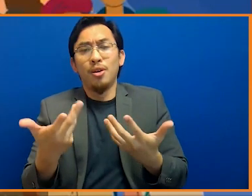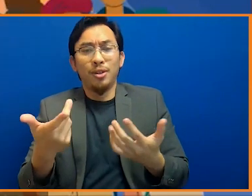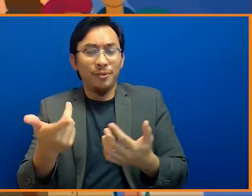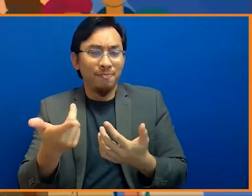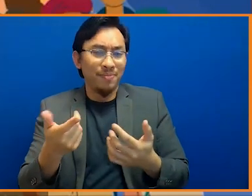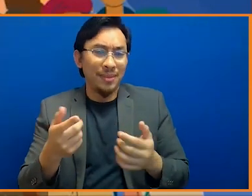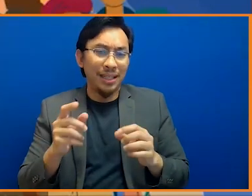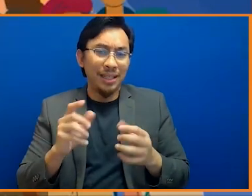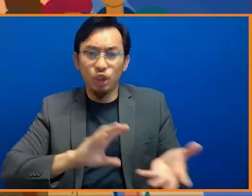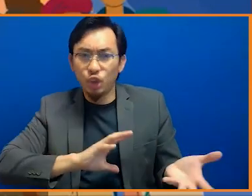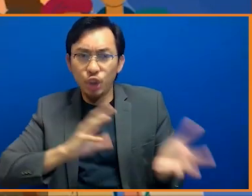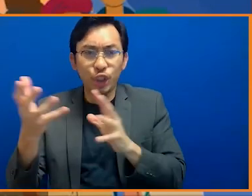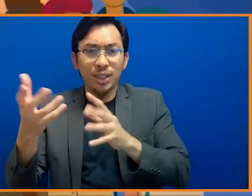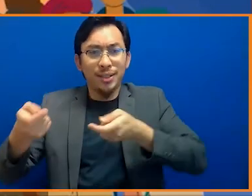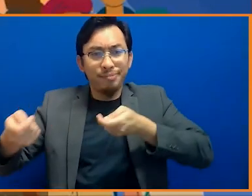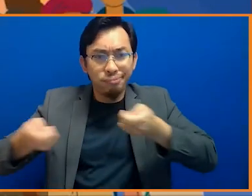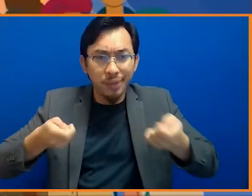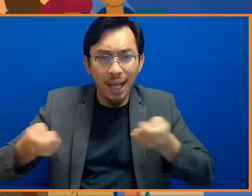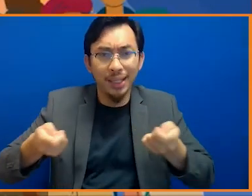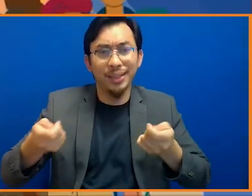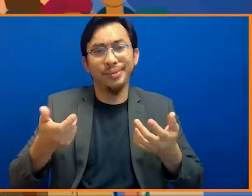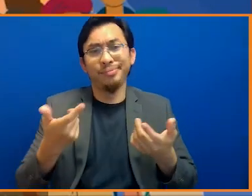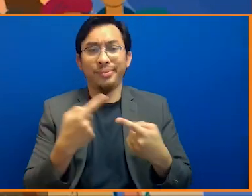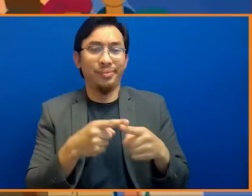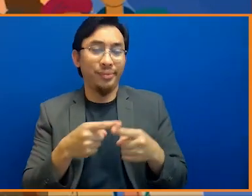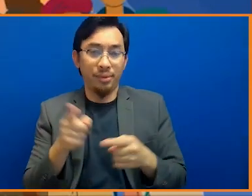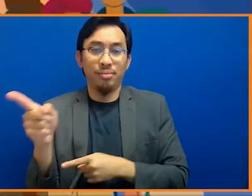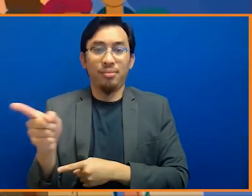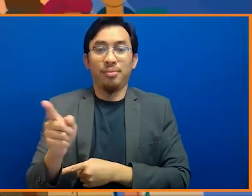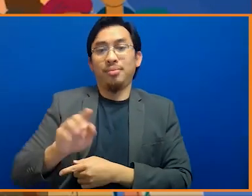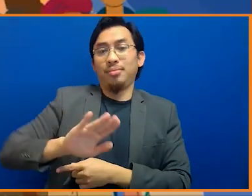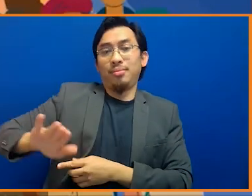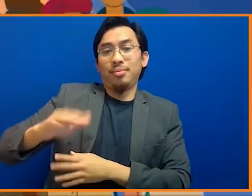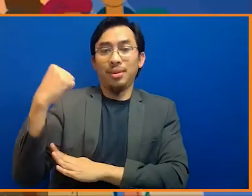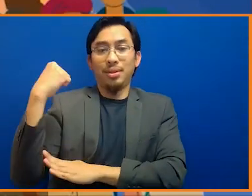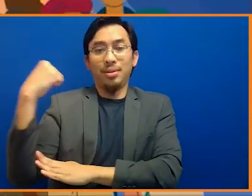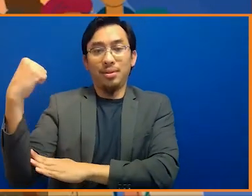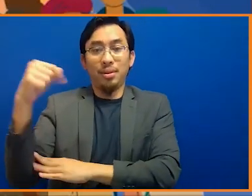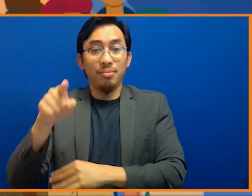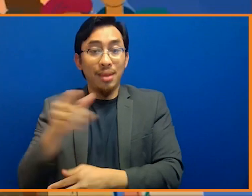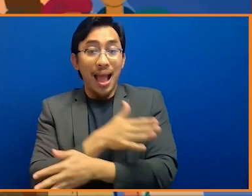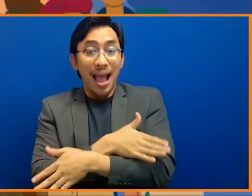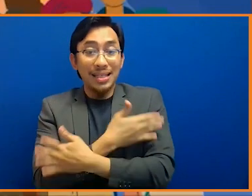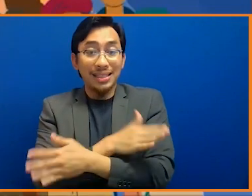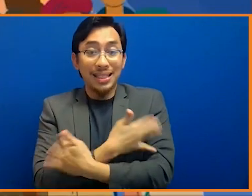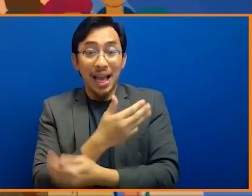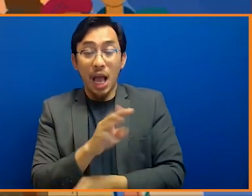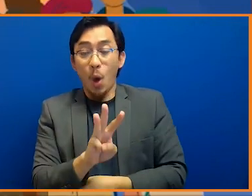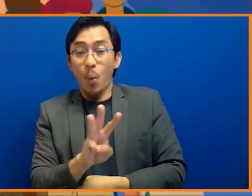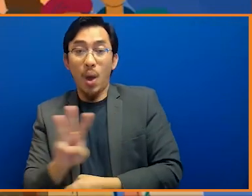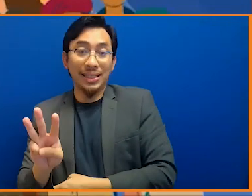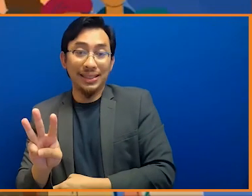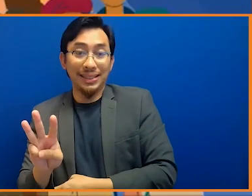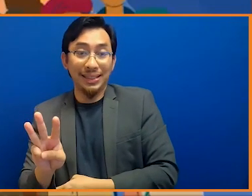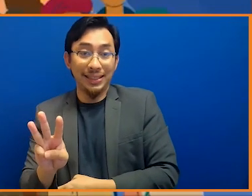disaster management agency. The right-hand side, the type C, is located in West Aceh